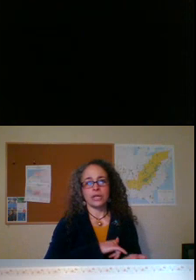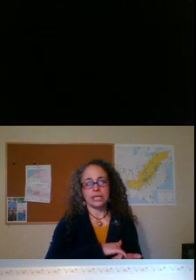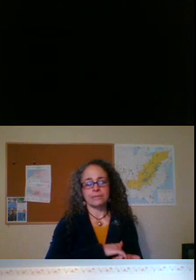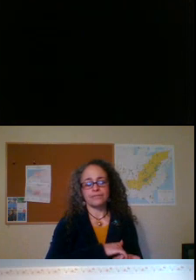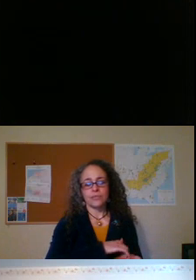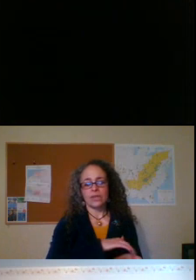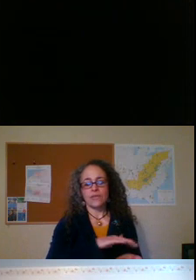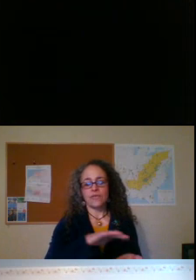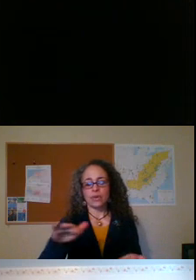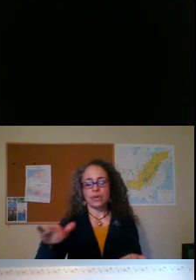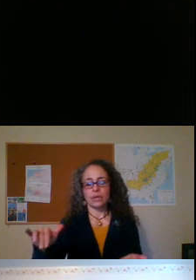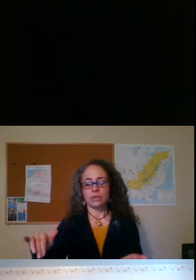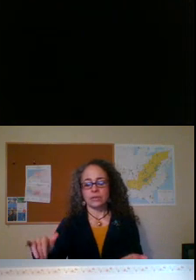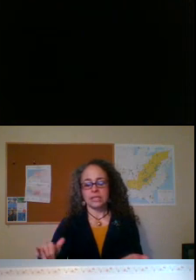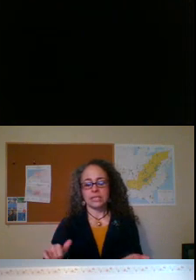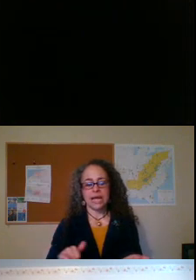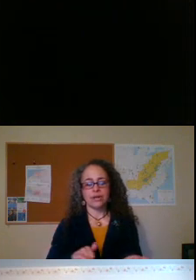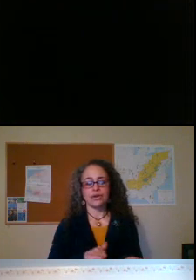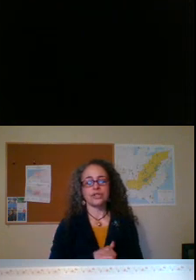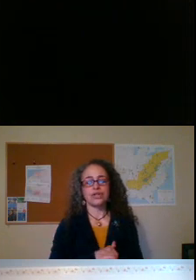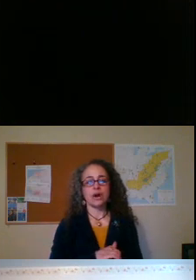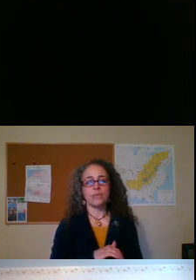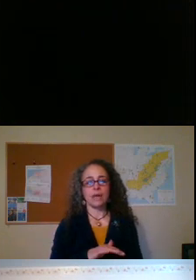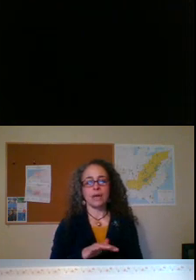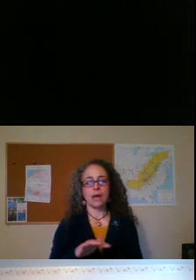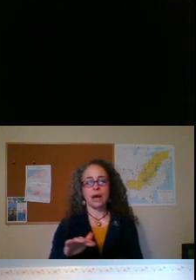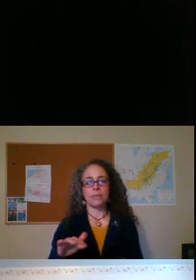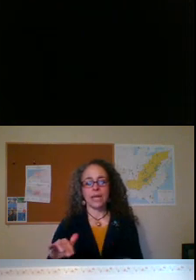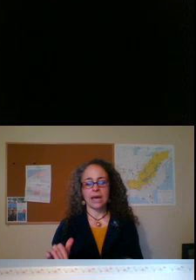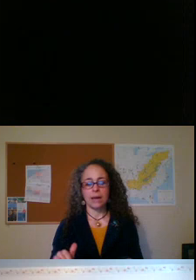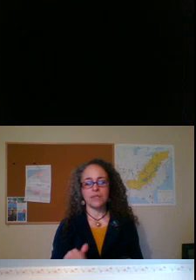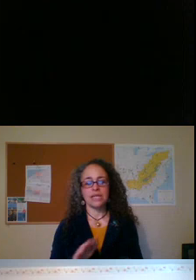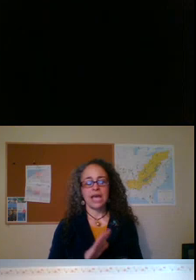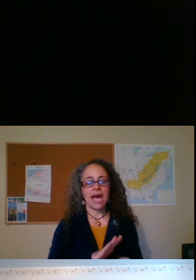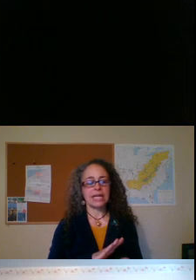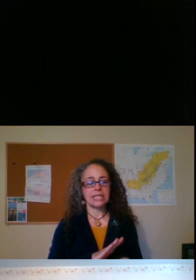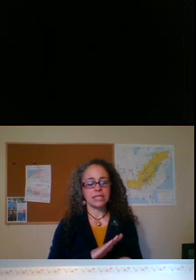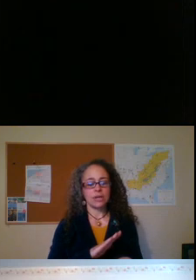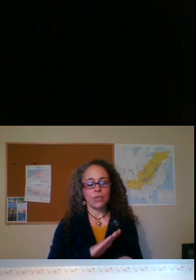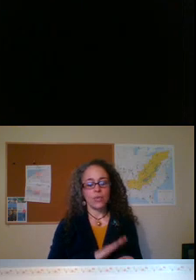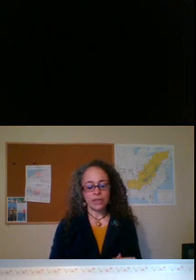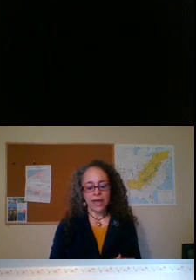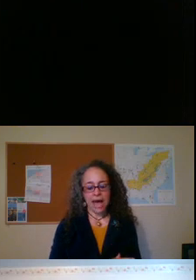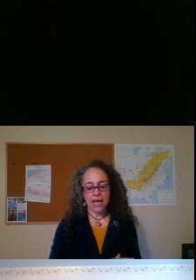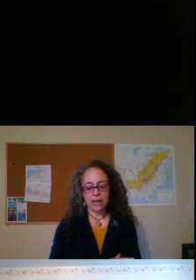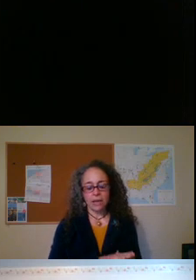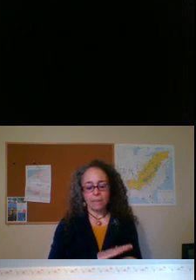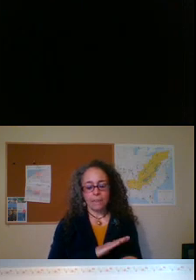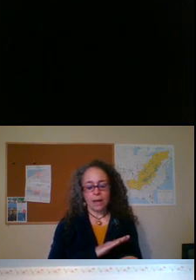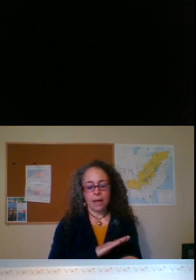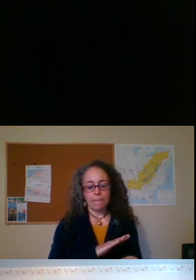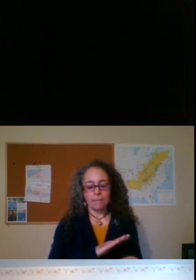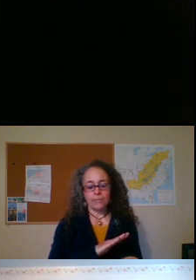all the federal standards are being upkept. And with